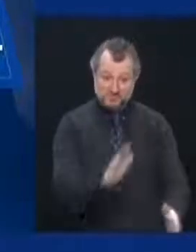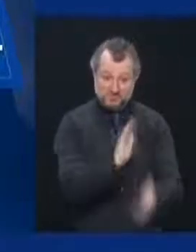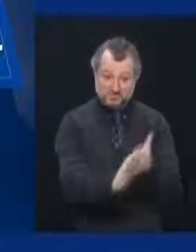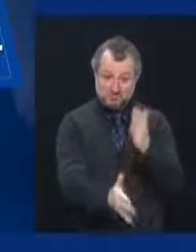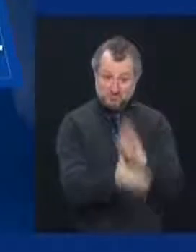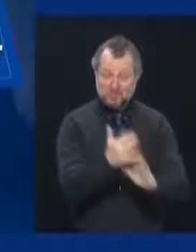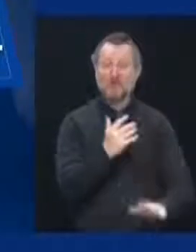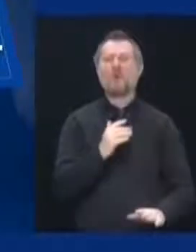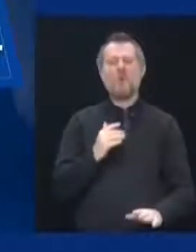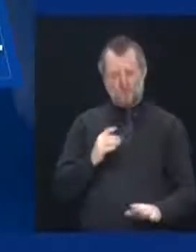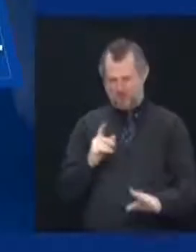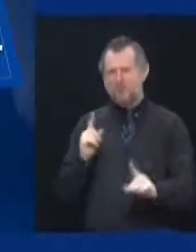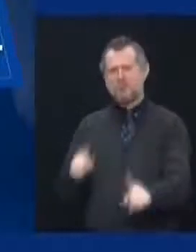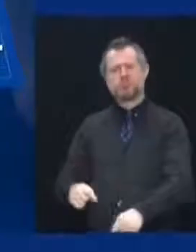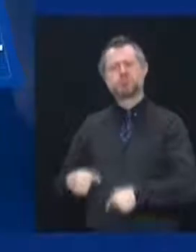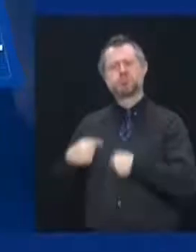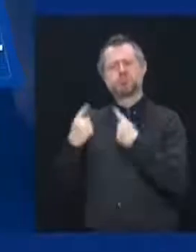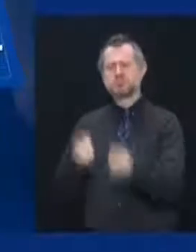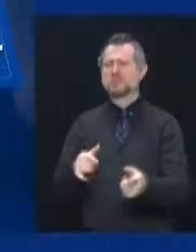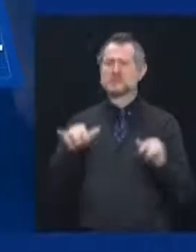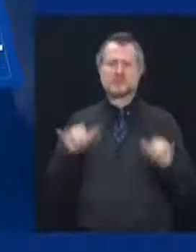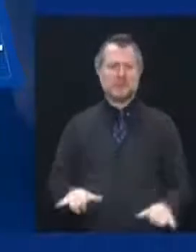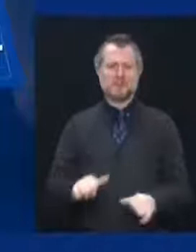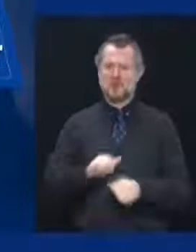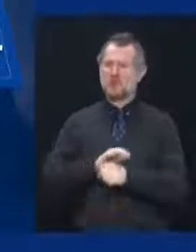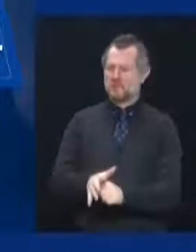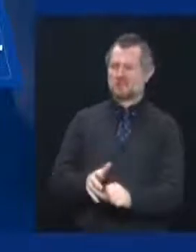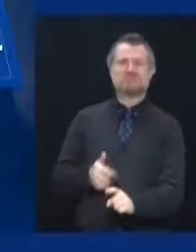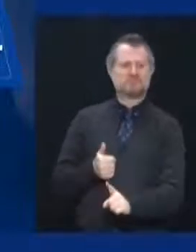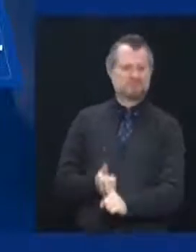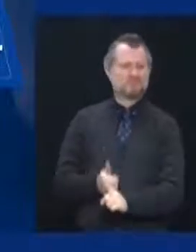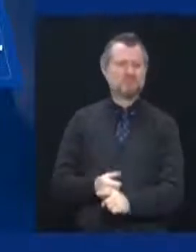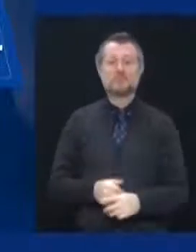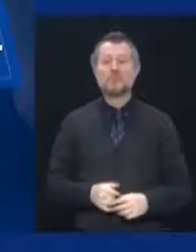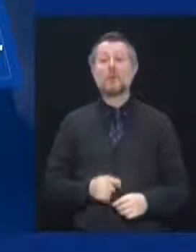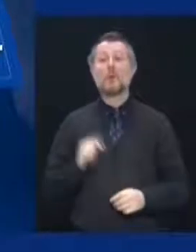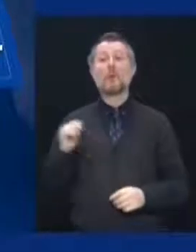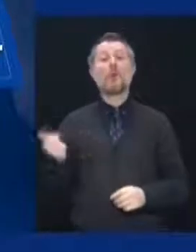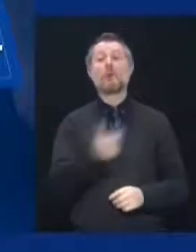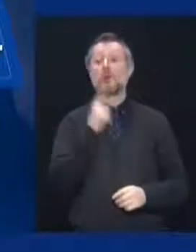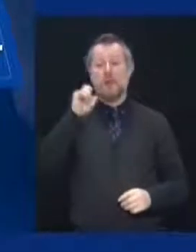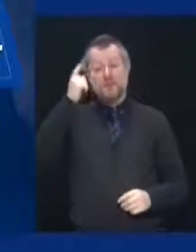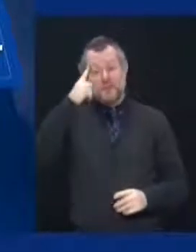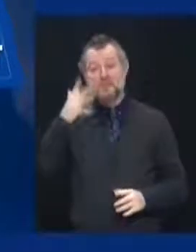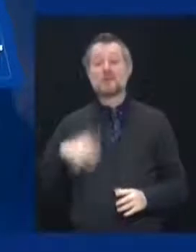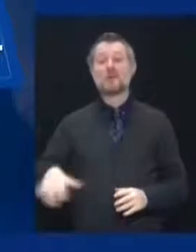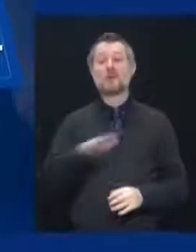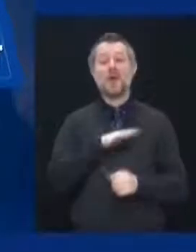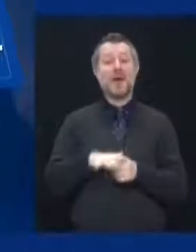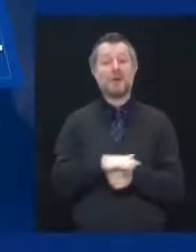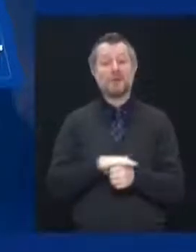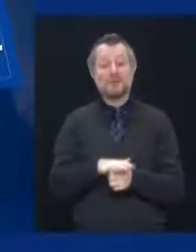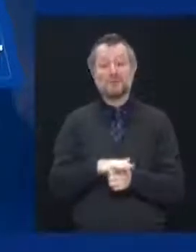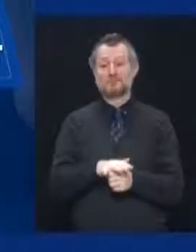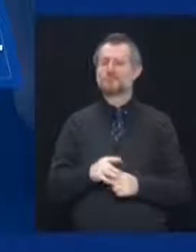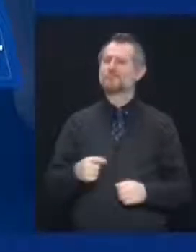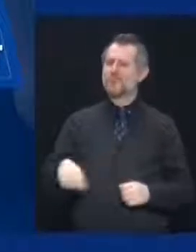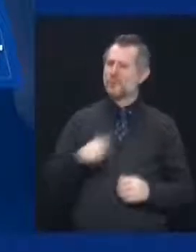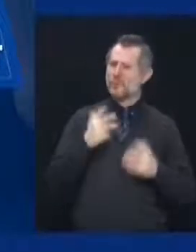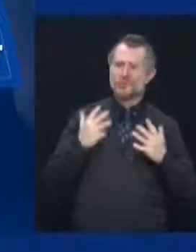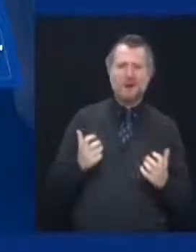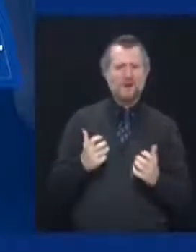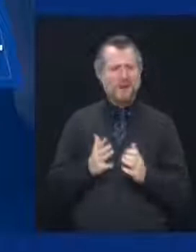be true here again. All governments, all regions are going to look to be competitive in the